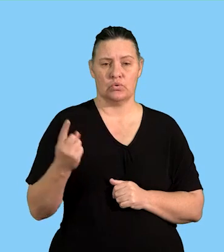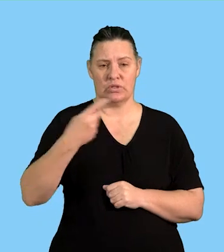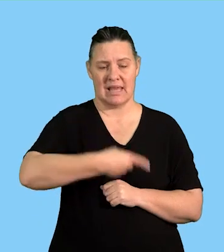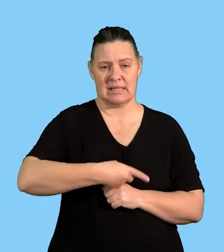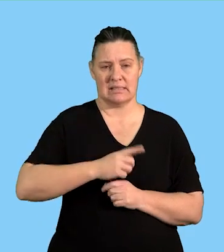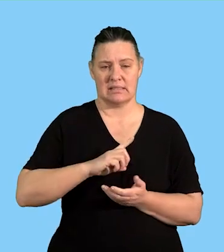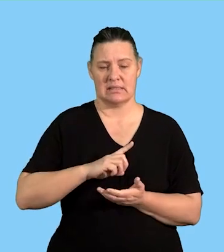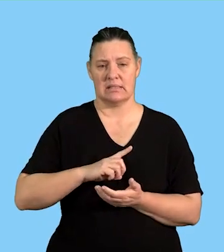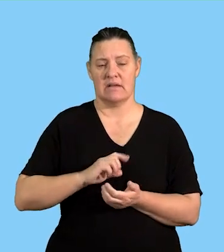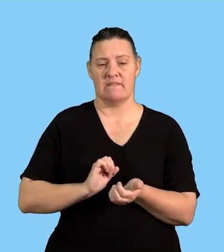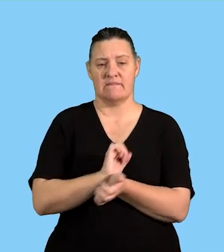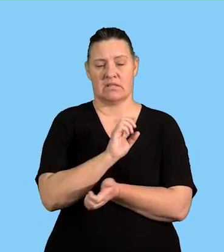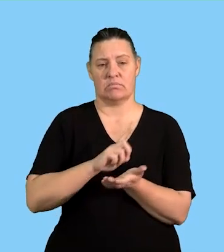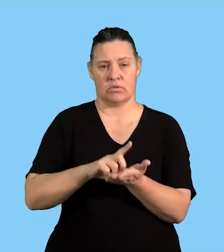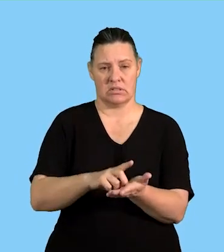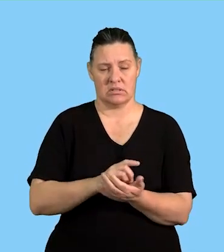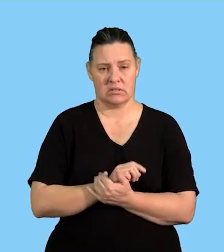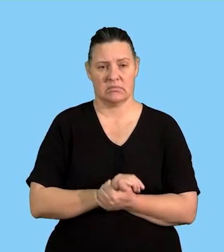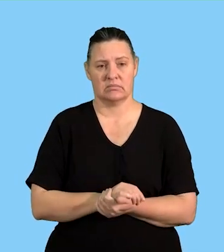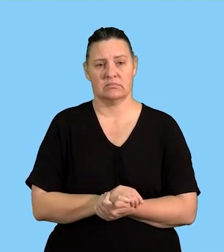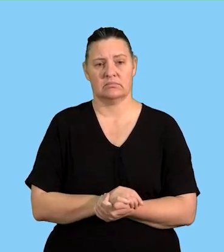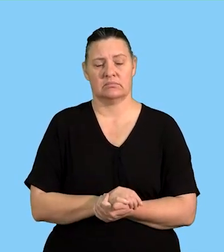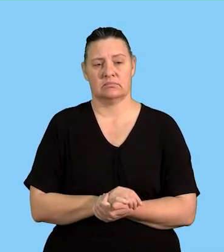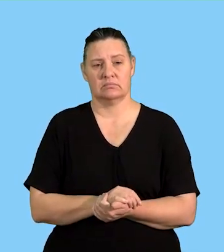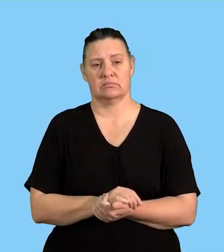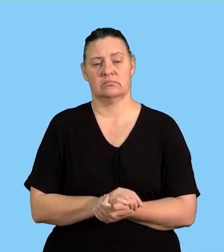32 days